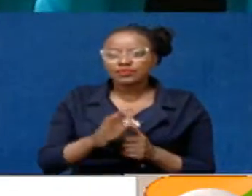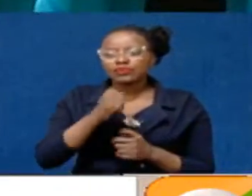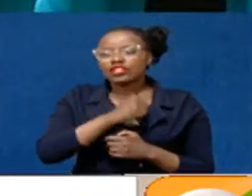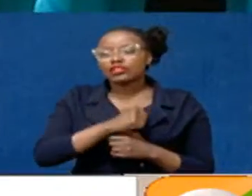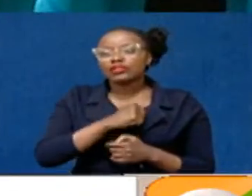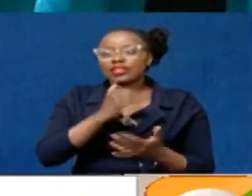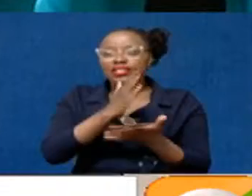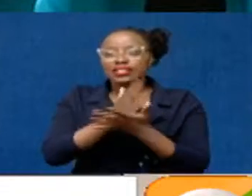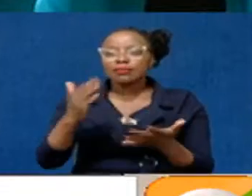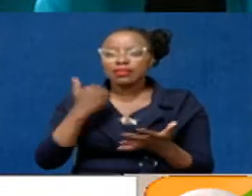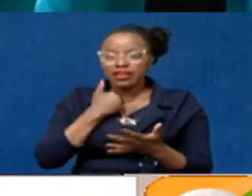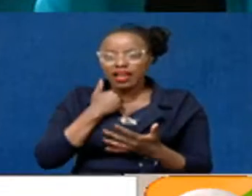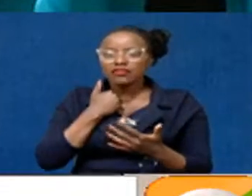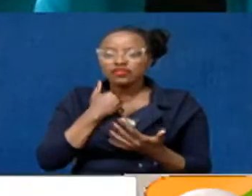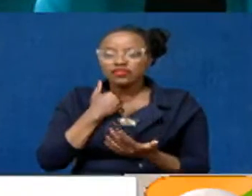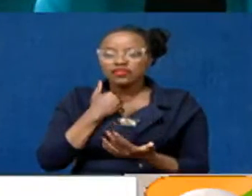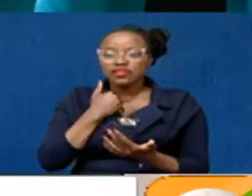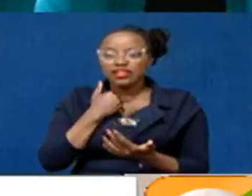there's something that